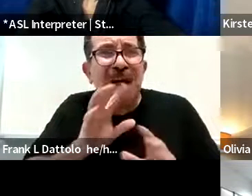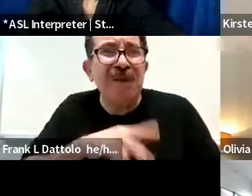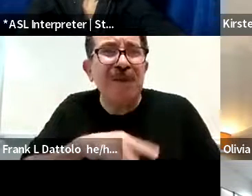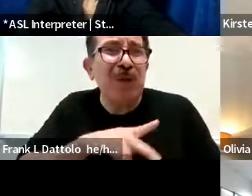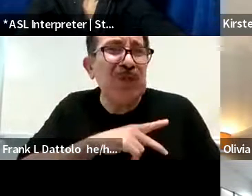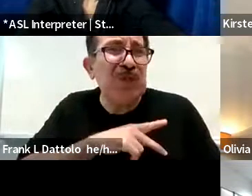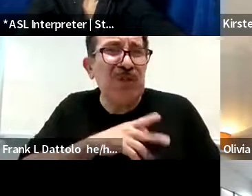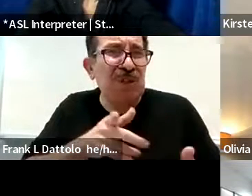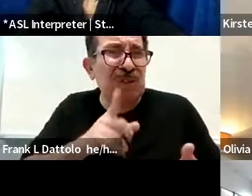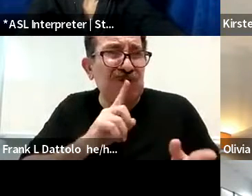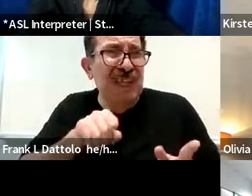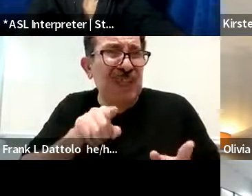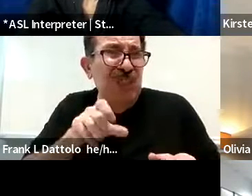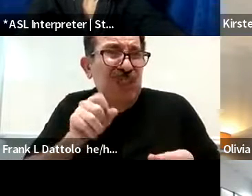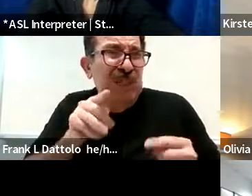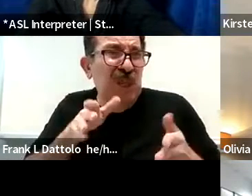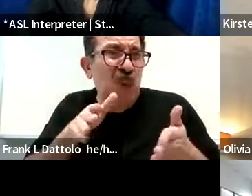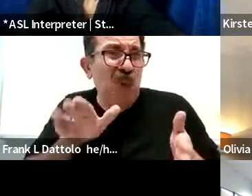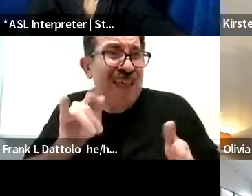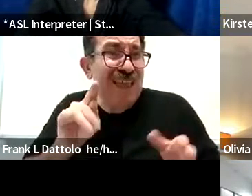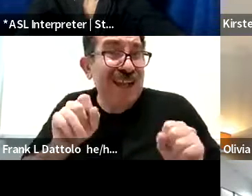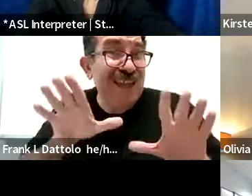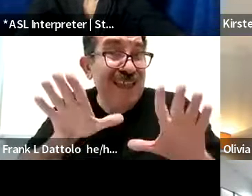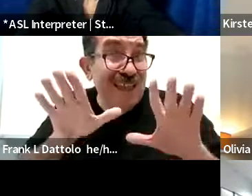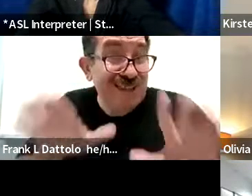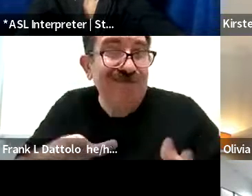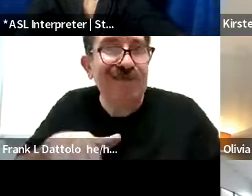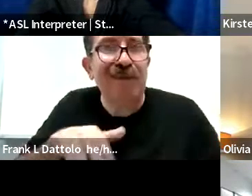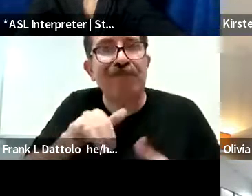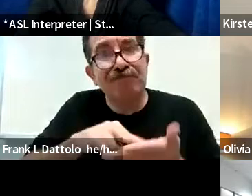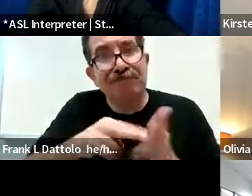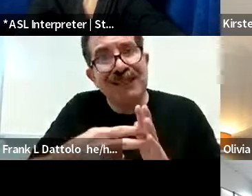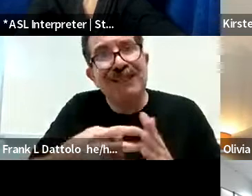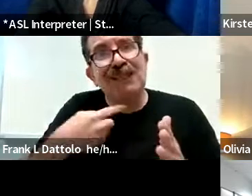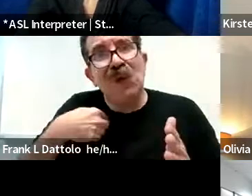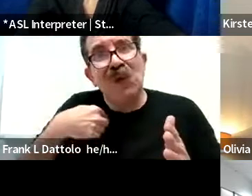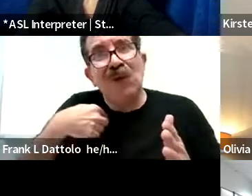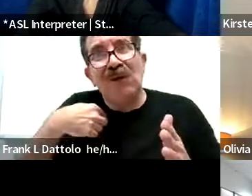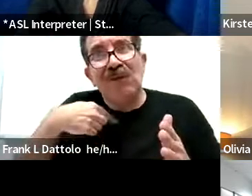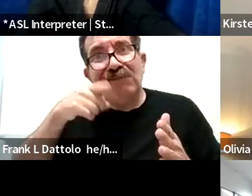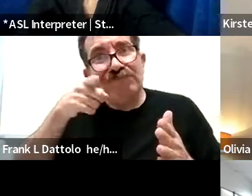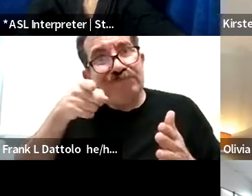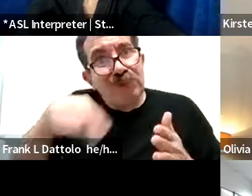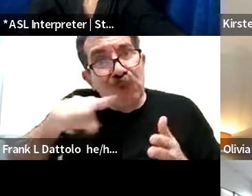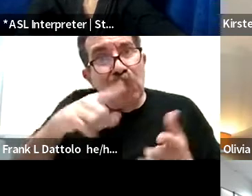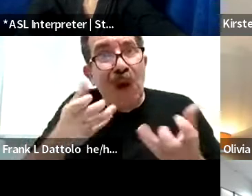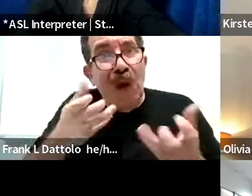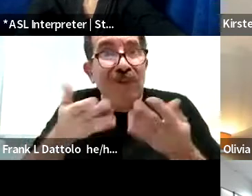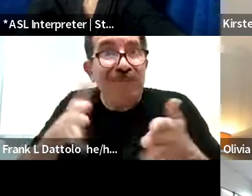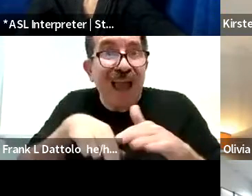deaf people's language is different. It's nothing personal, just the way it is.